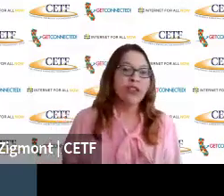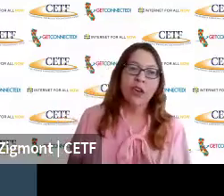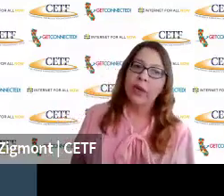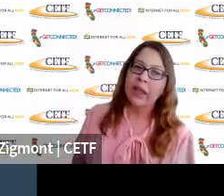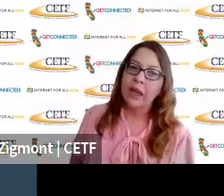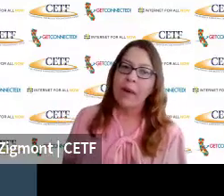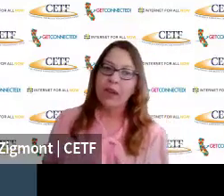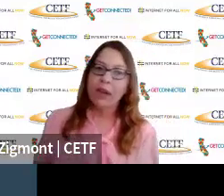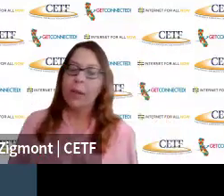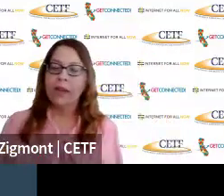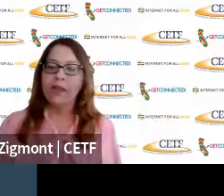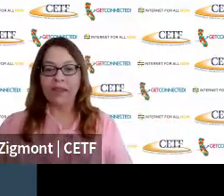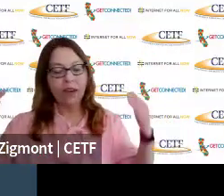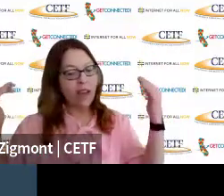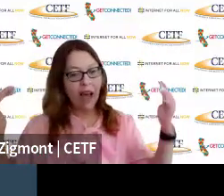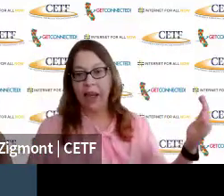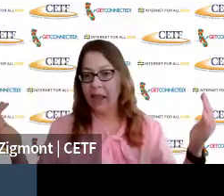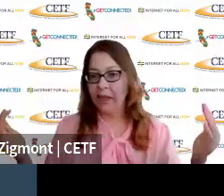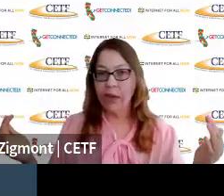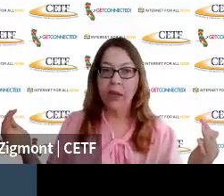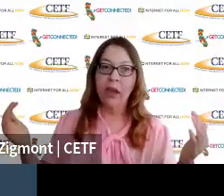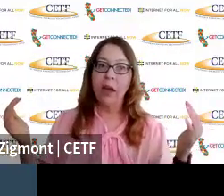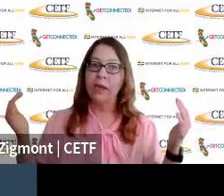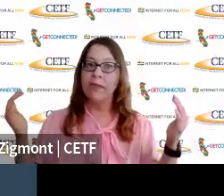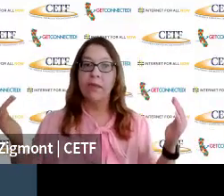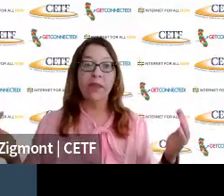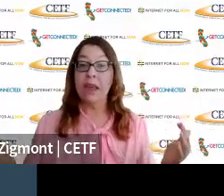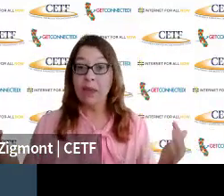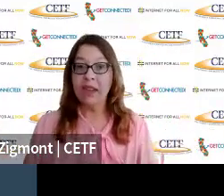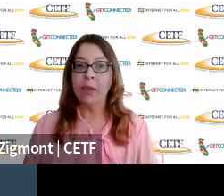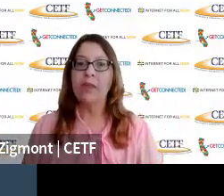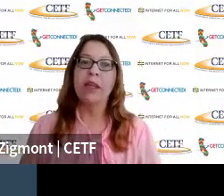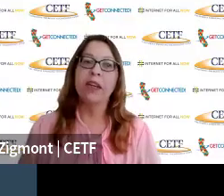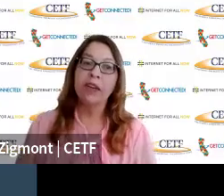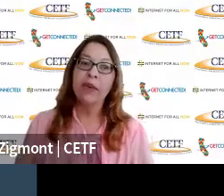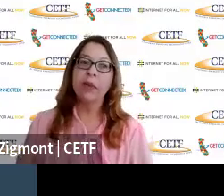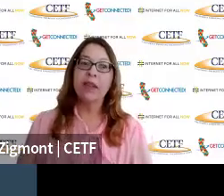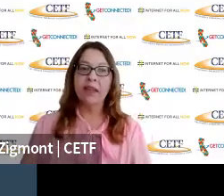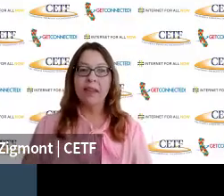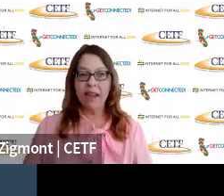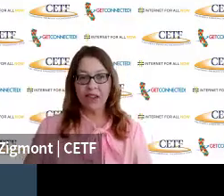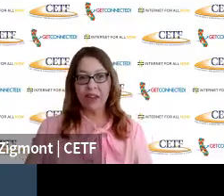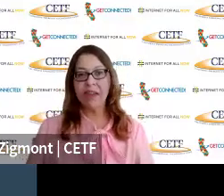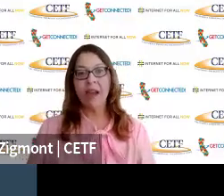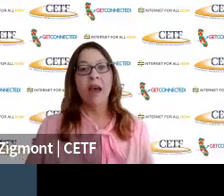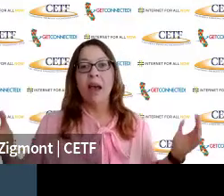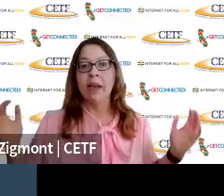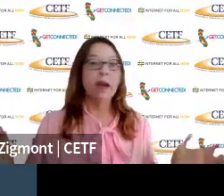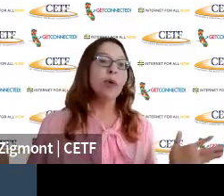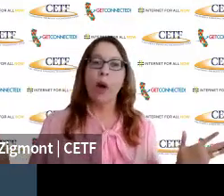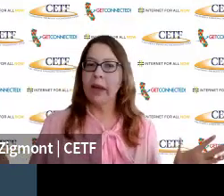We're going to just talk quickly about a couple of the very high level themes that we've been hearing from the listening